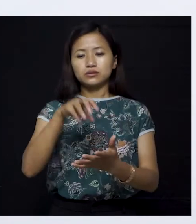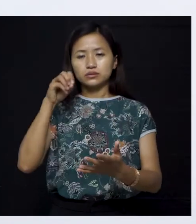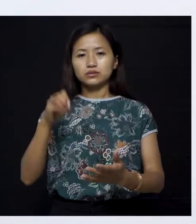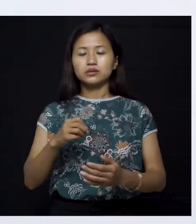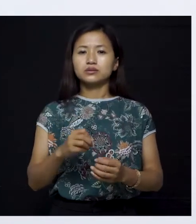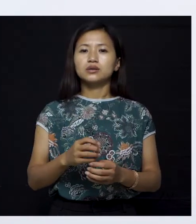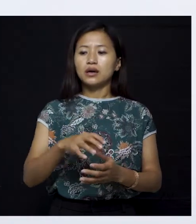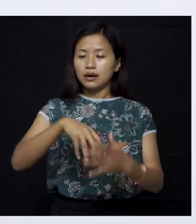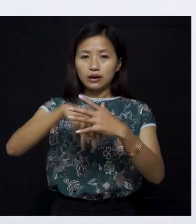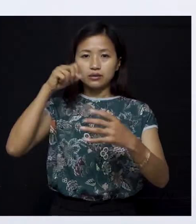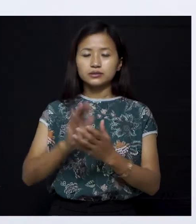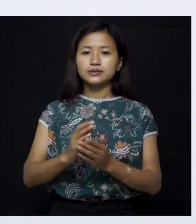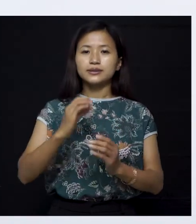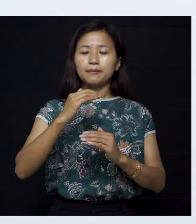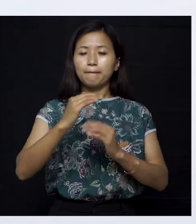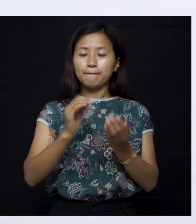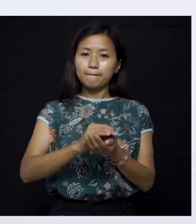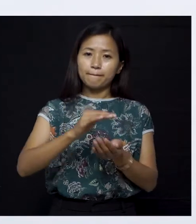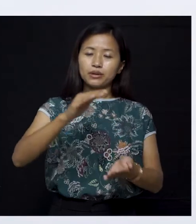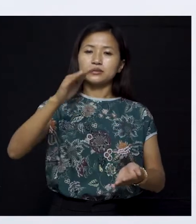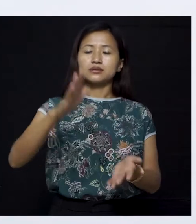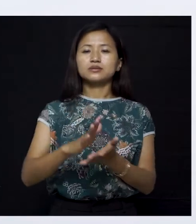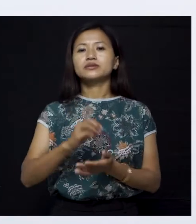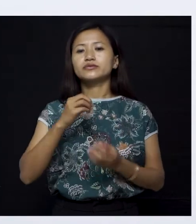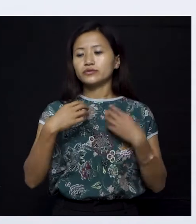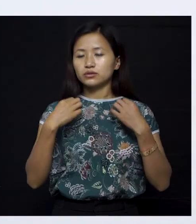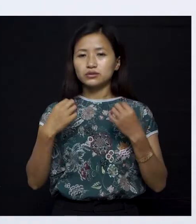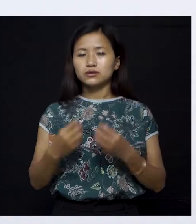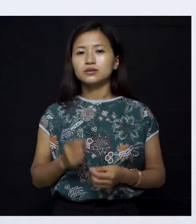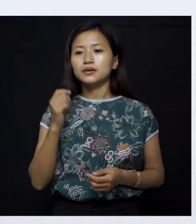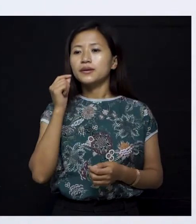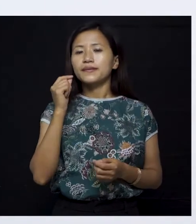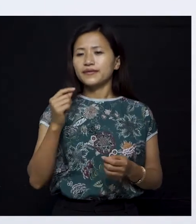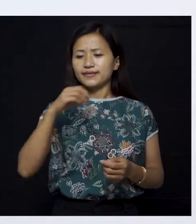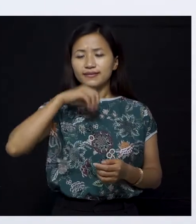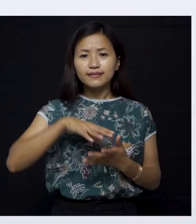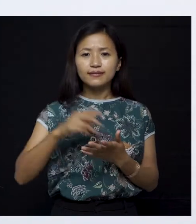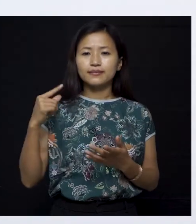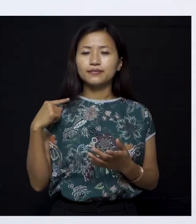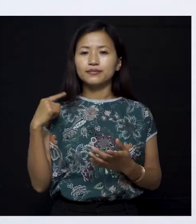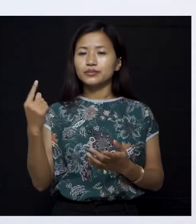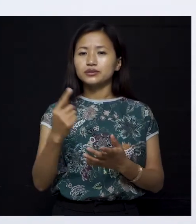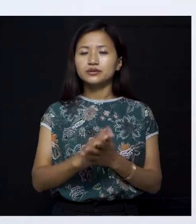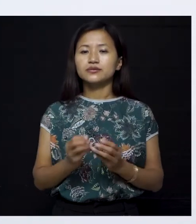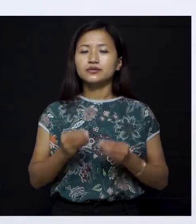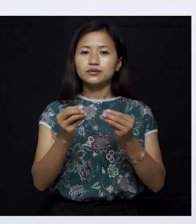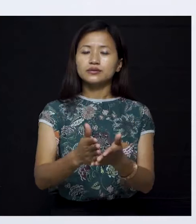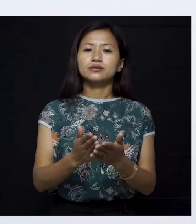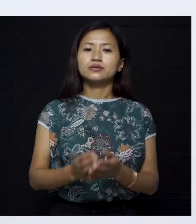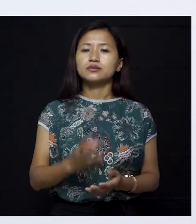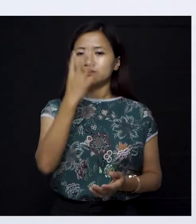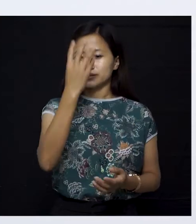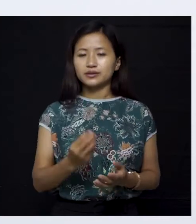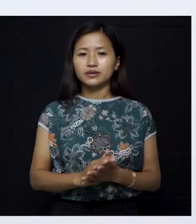the bundle of cloths that the young priest had given to Nora. Now the knot has become too tight. They cut it with a knife